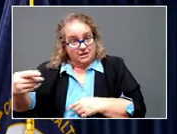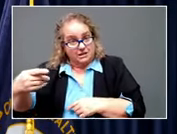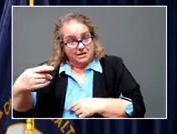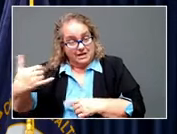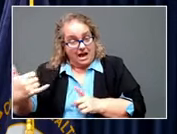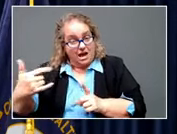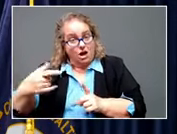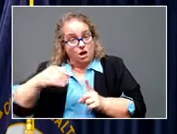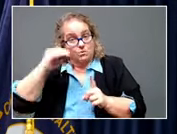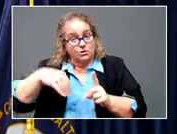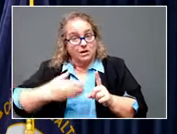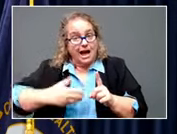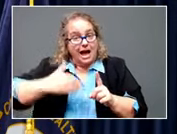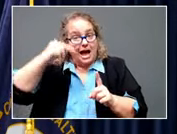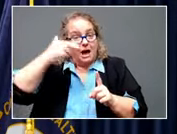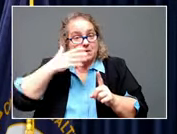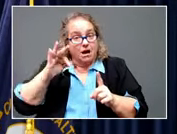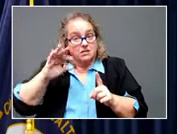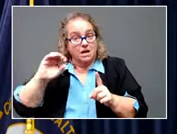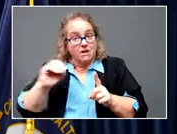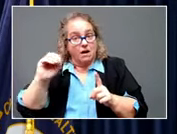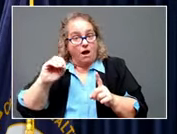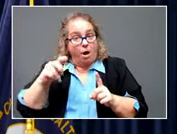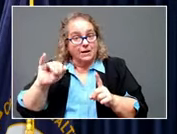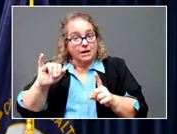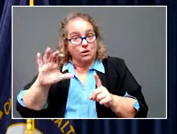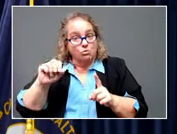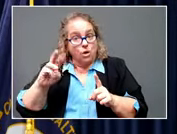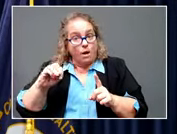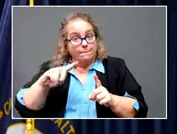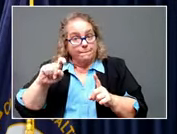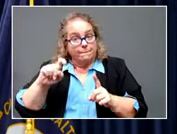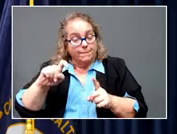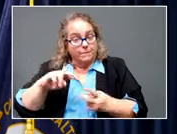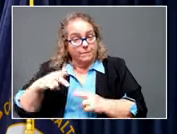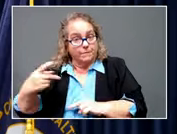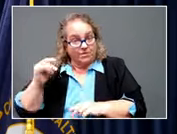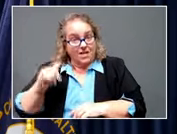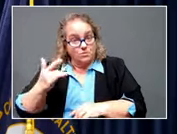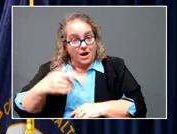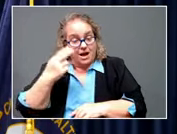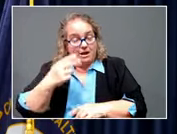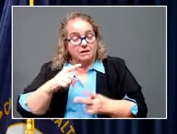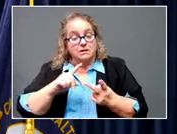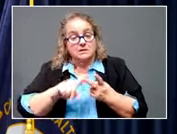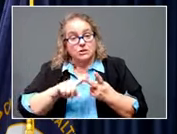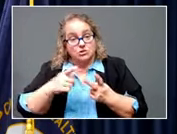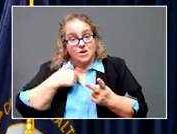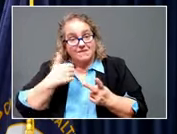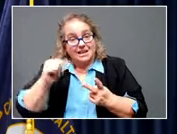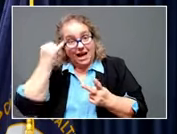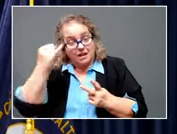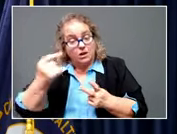And also, do you have any idea of what hospitals are facing throughout the state? The hospitalizations are going up in Louisville.